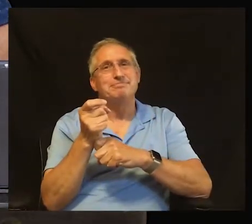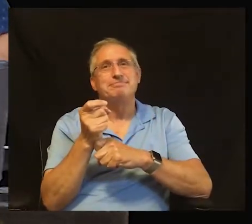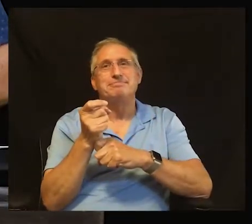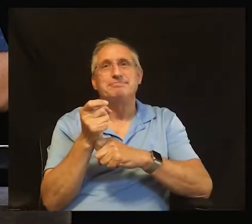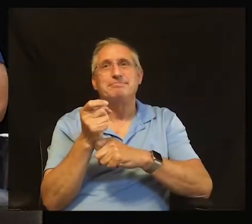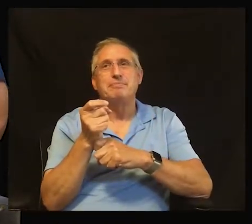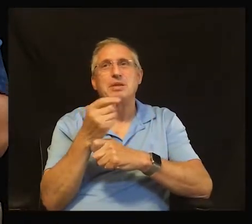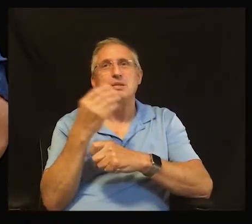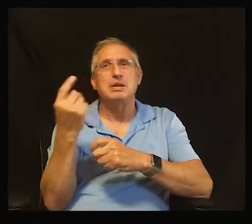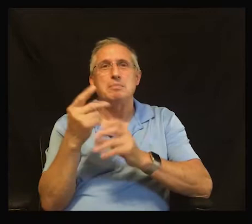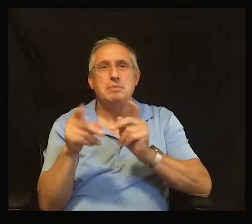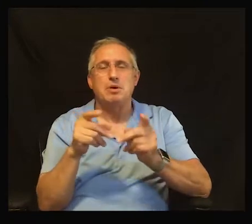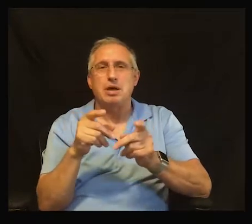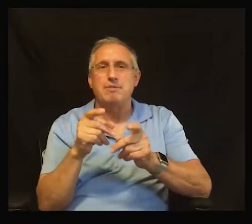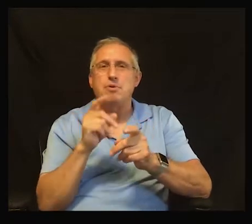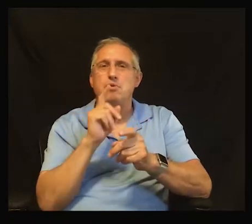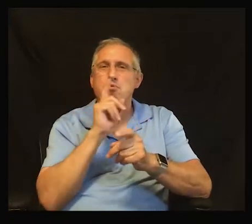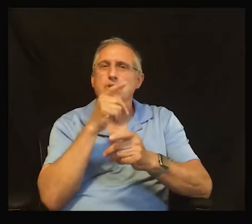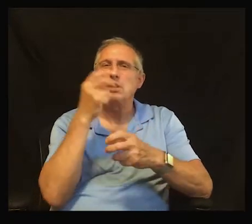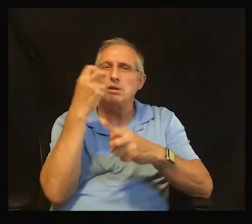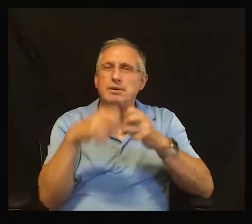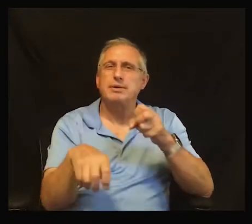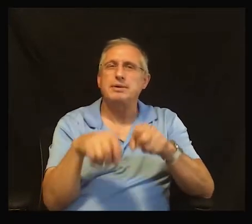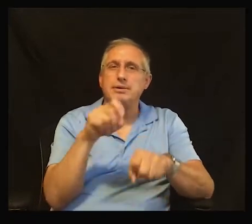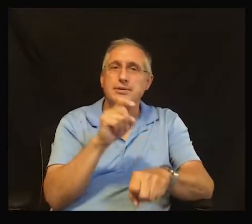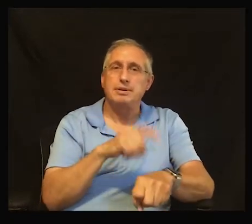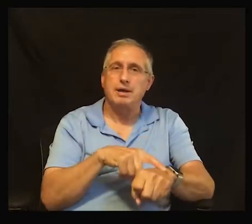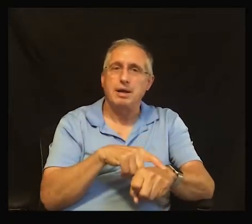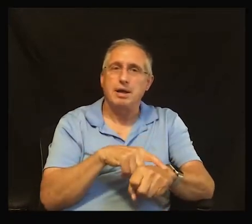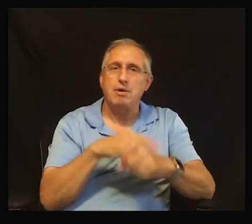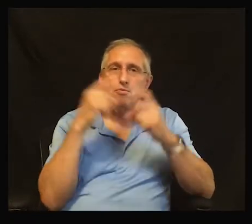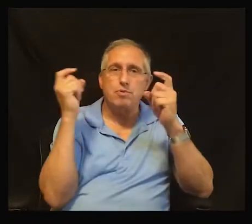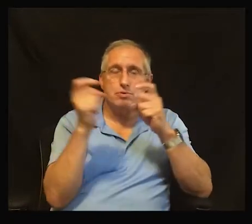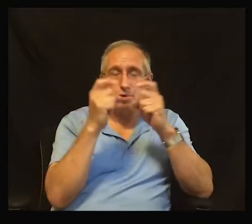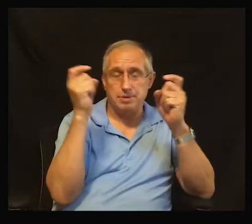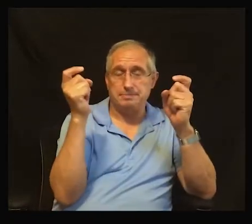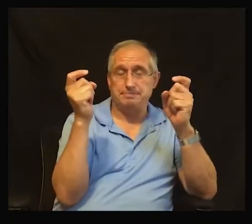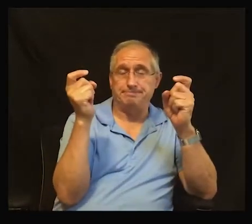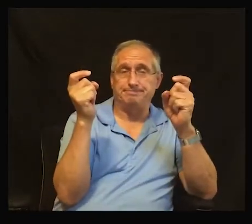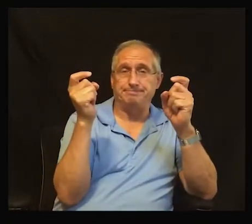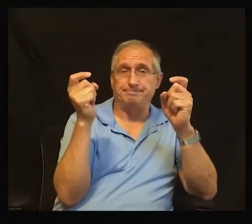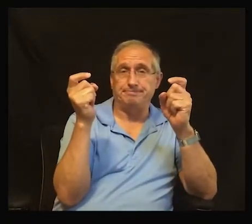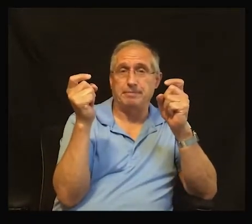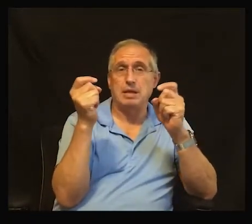joke right there. Some people just have a really hard time